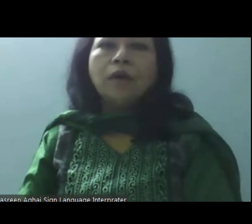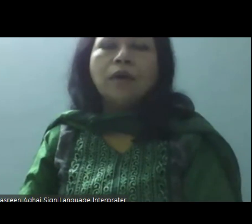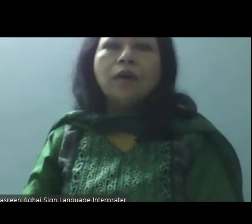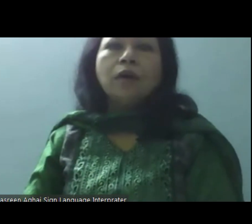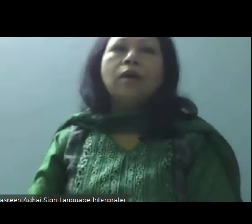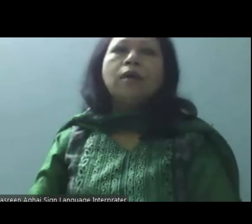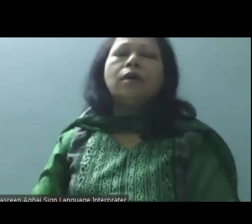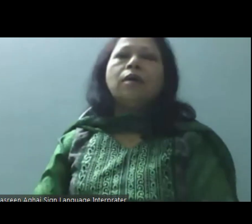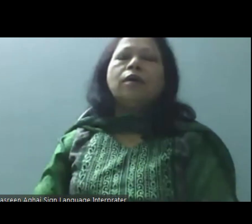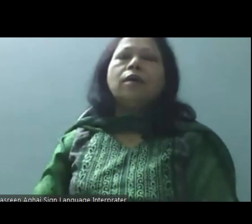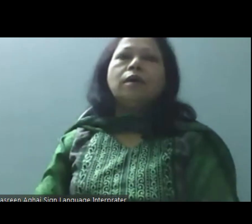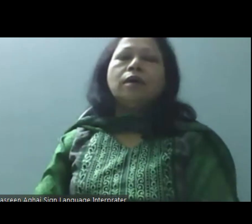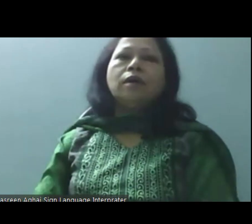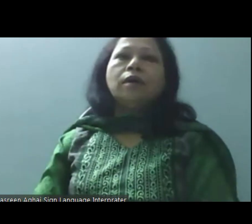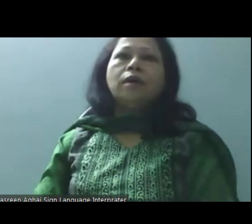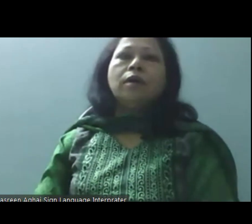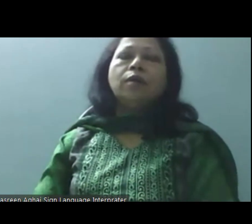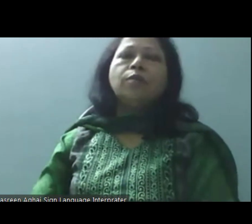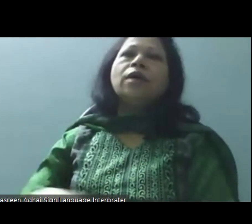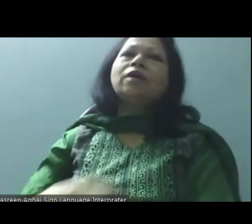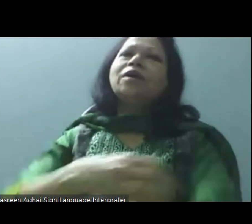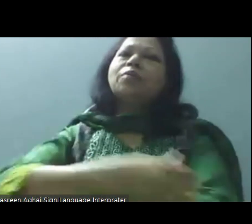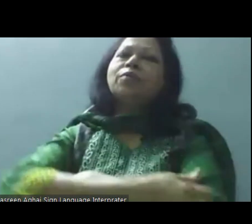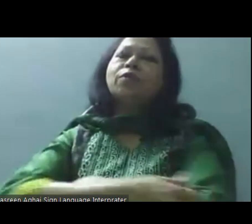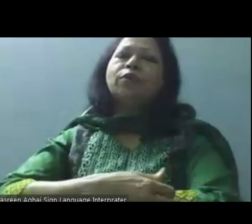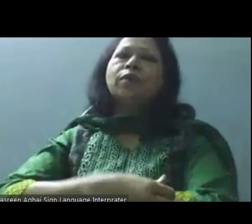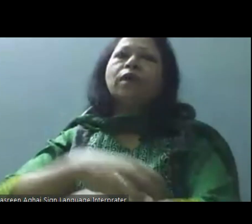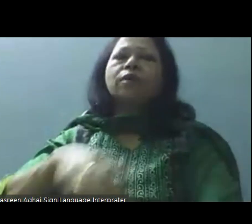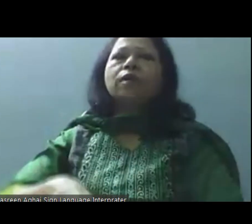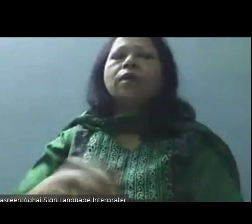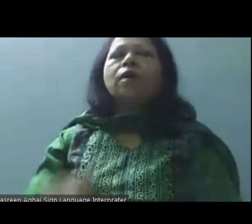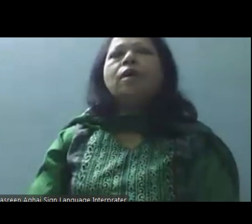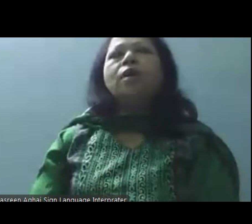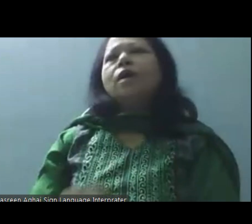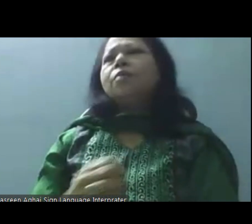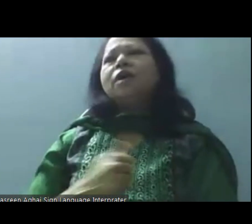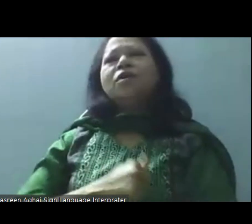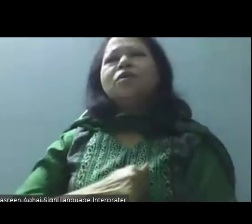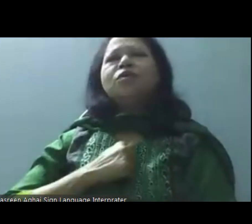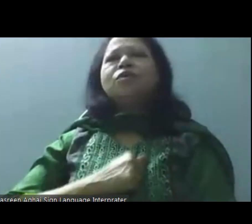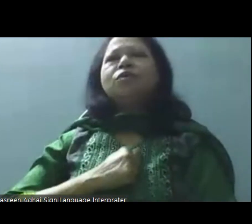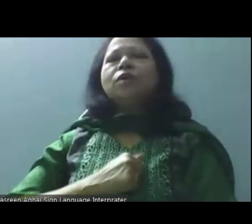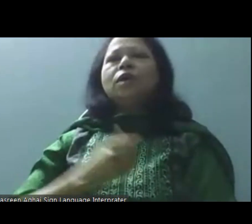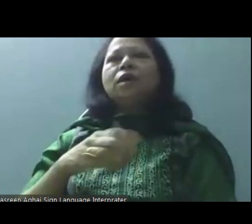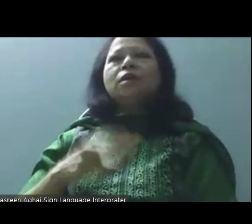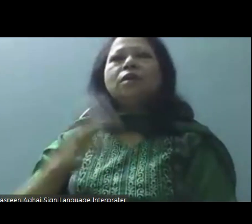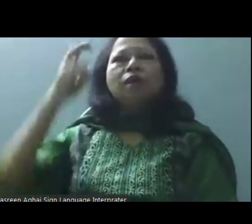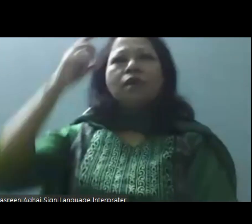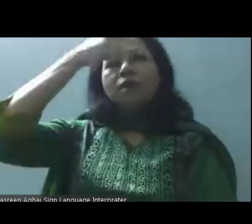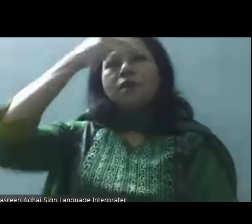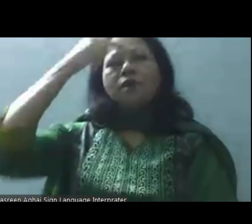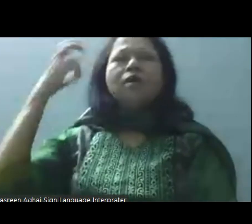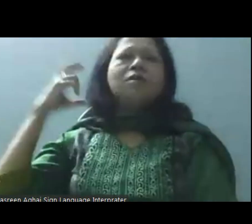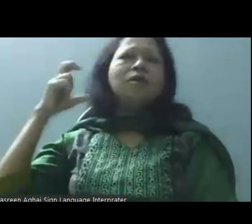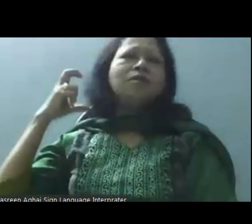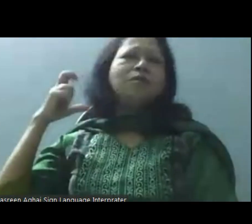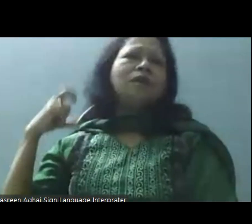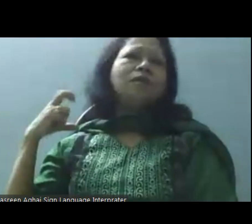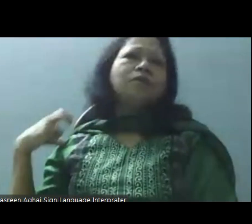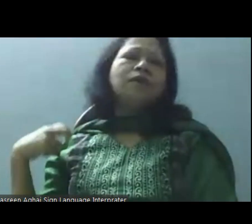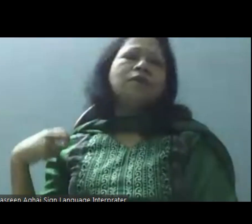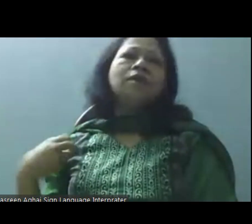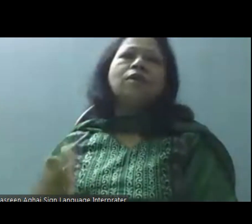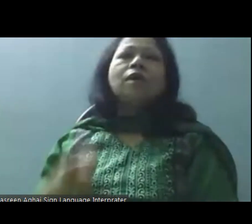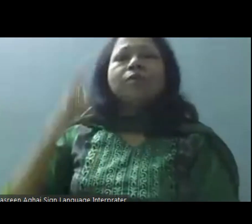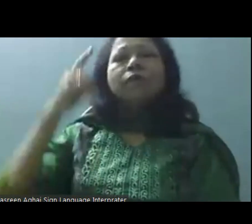continent as being poor. But I'm sorry to say, Africa is rich with the